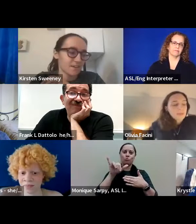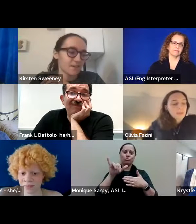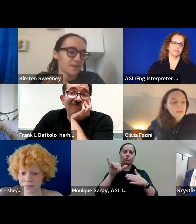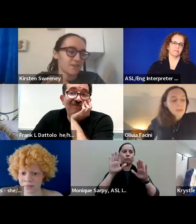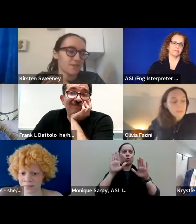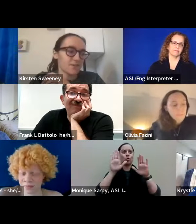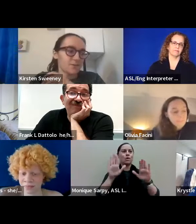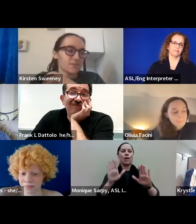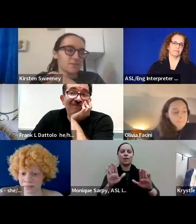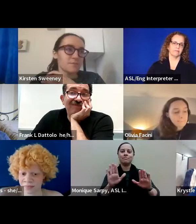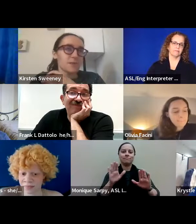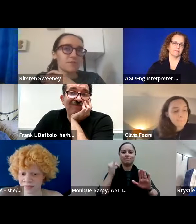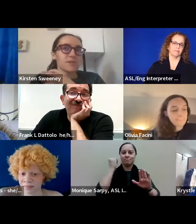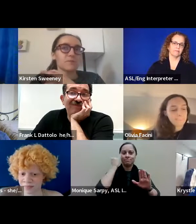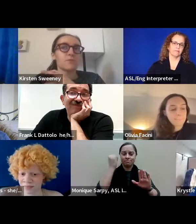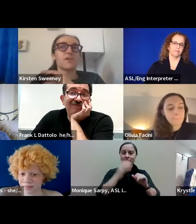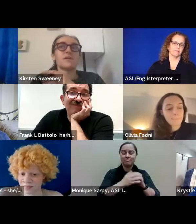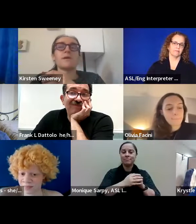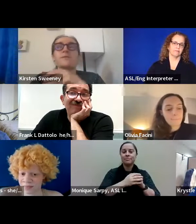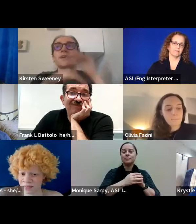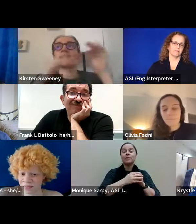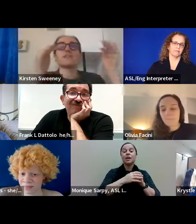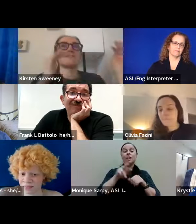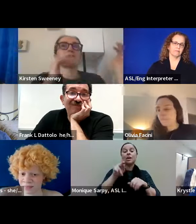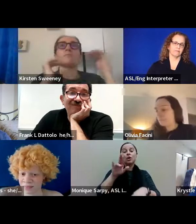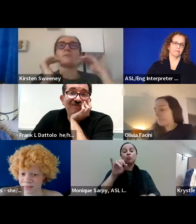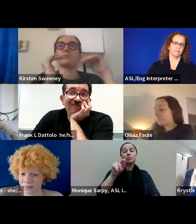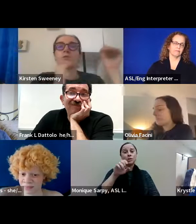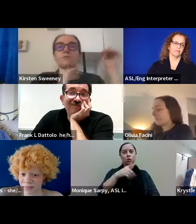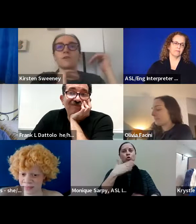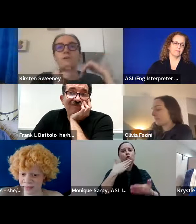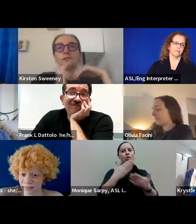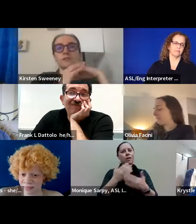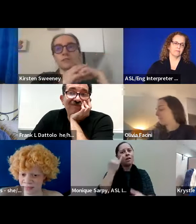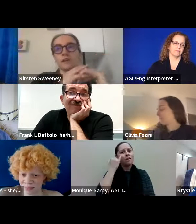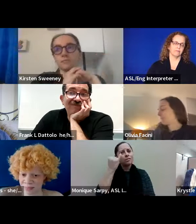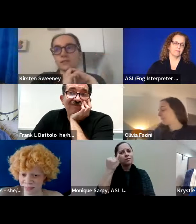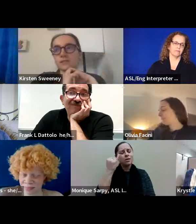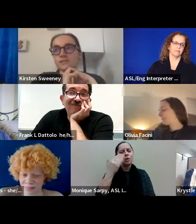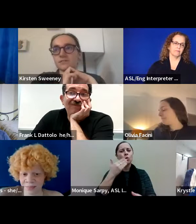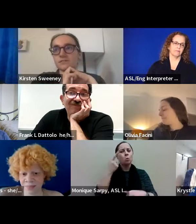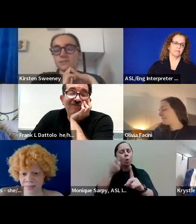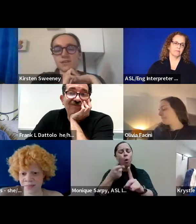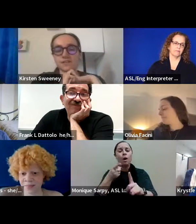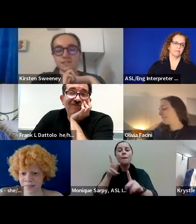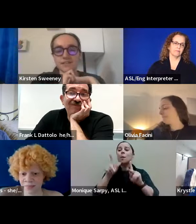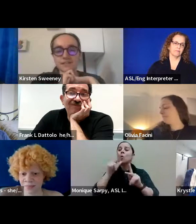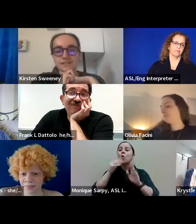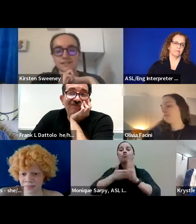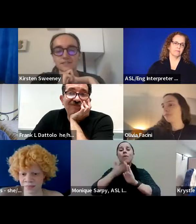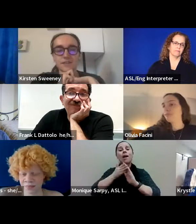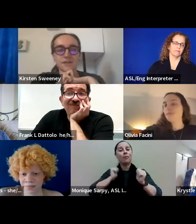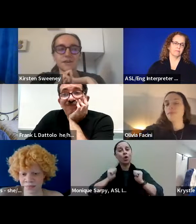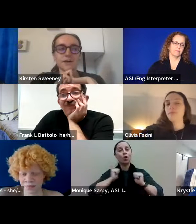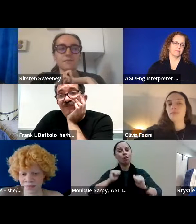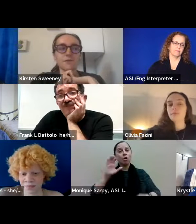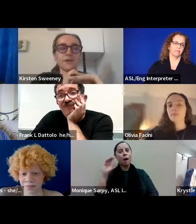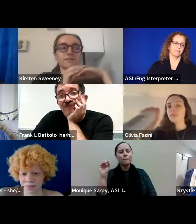think, you know, Krystal, you make a really good point about getting, you know, people who are running theater companies to really understand